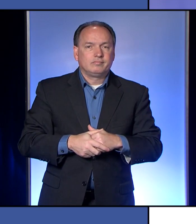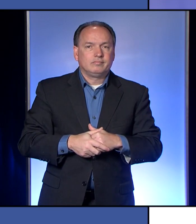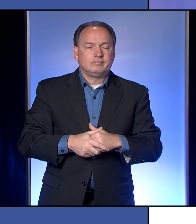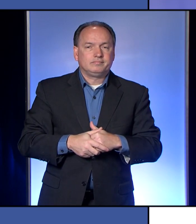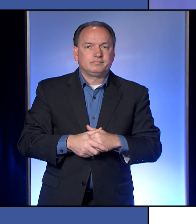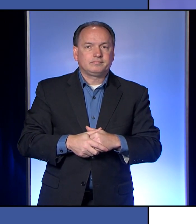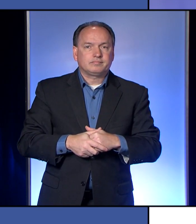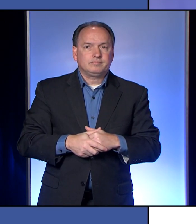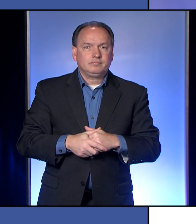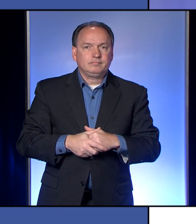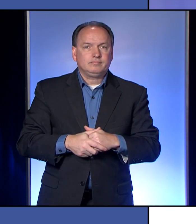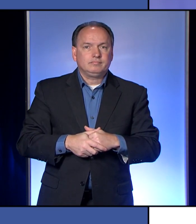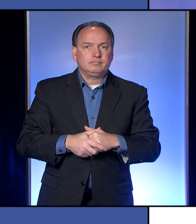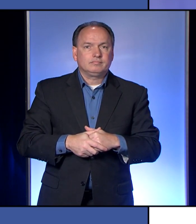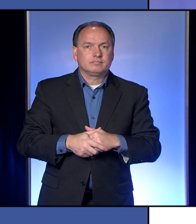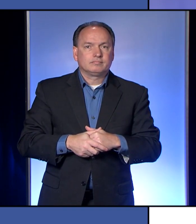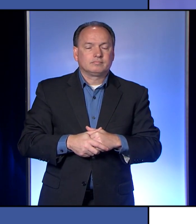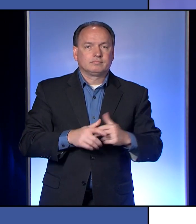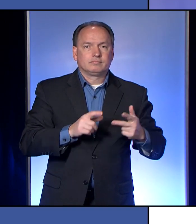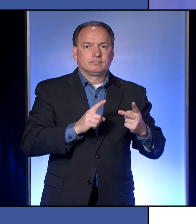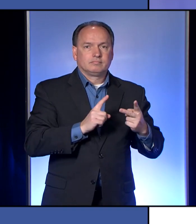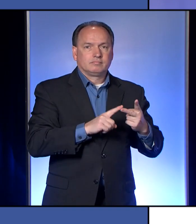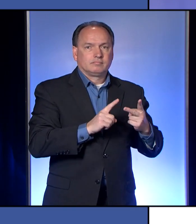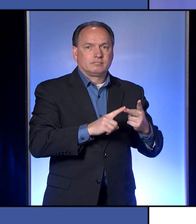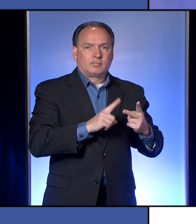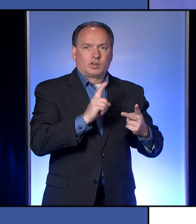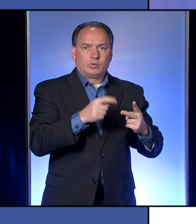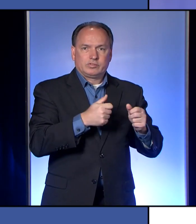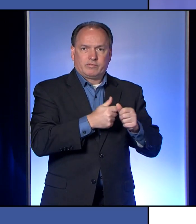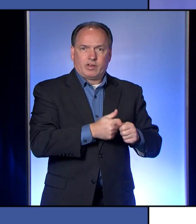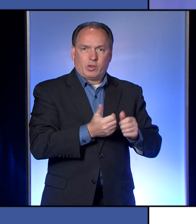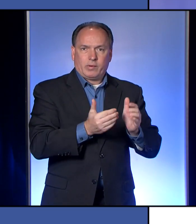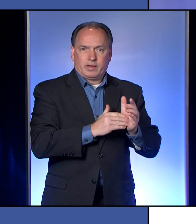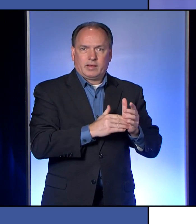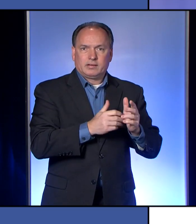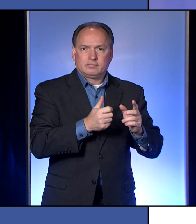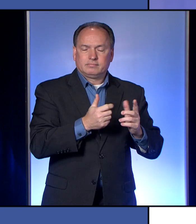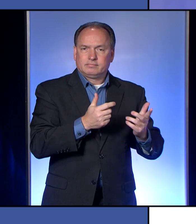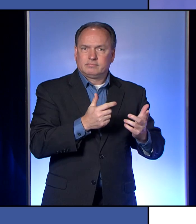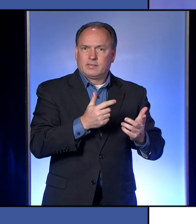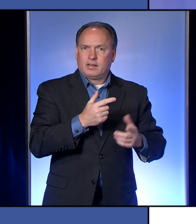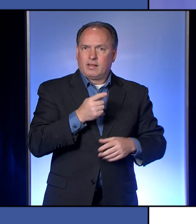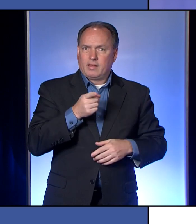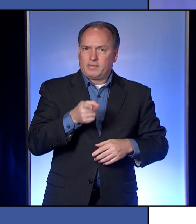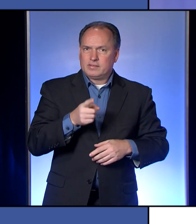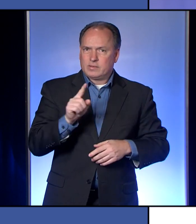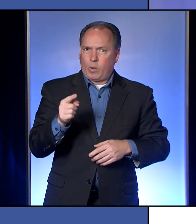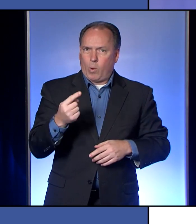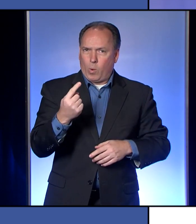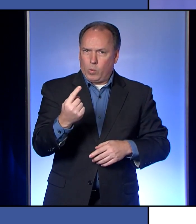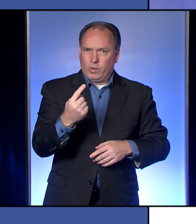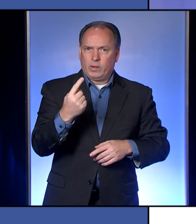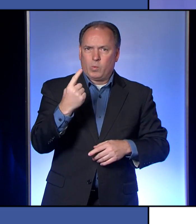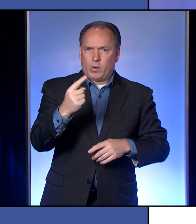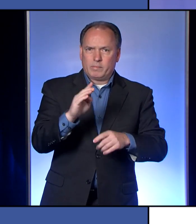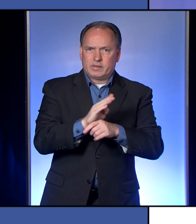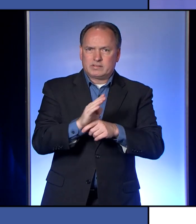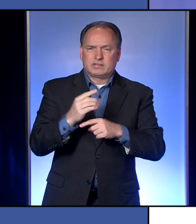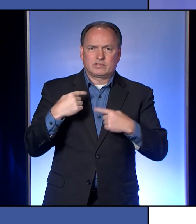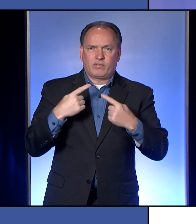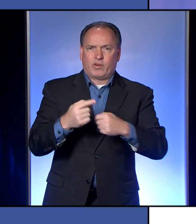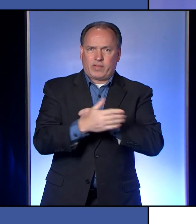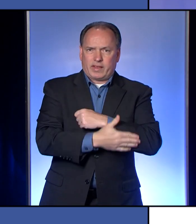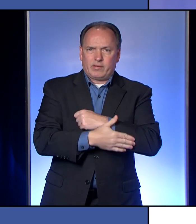restaurant. And then just one real quick follow-up on that. Kathy, is this the only business that the county has found out